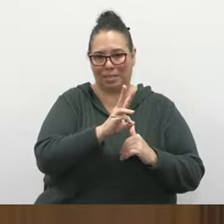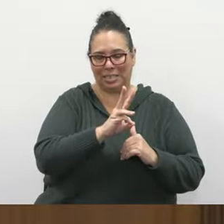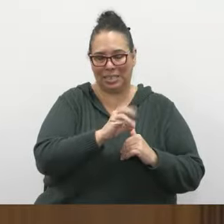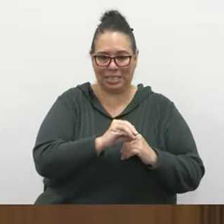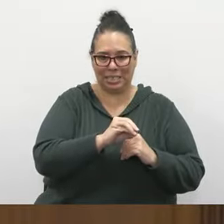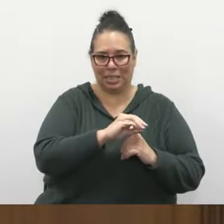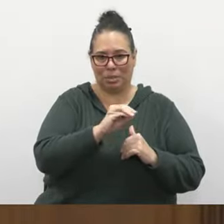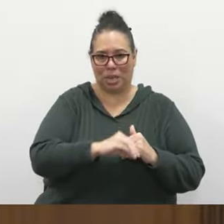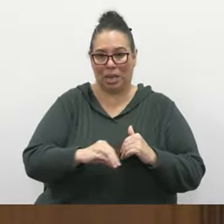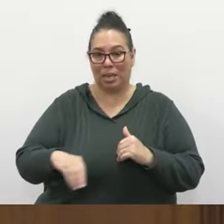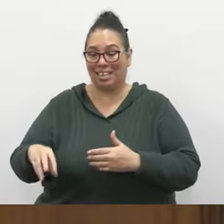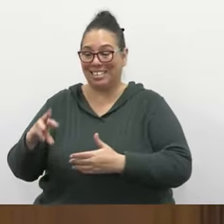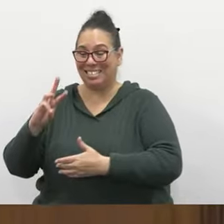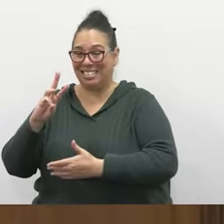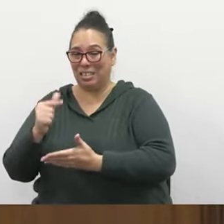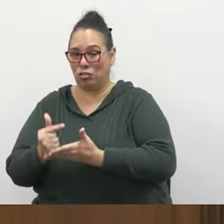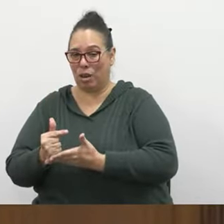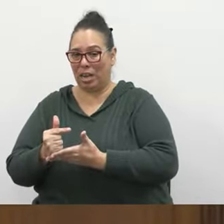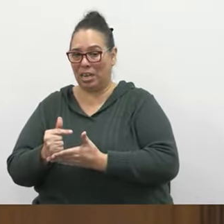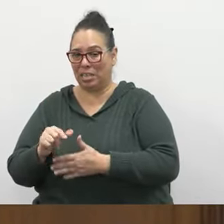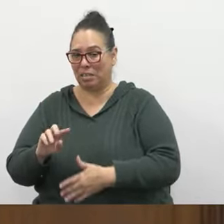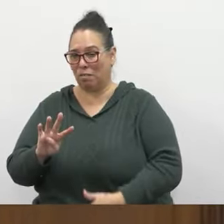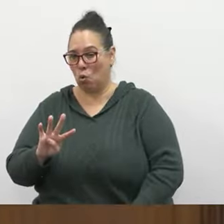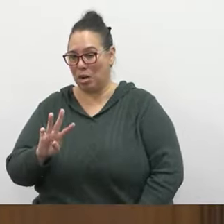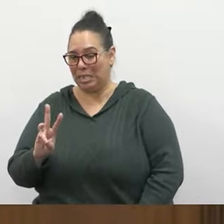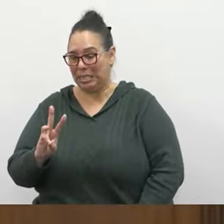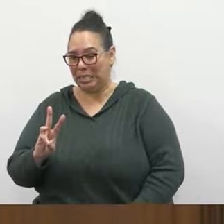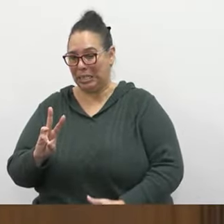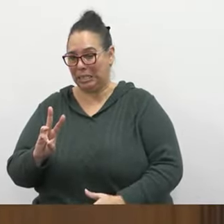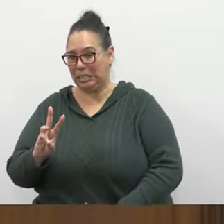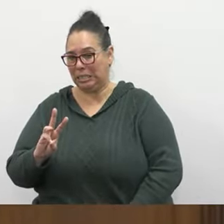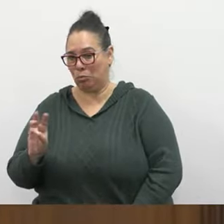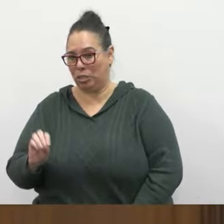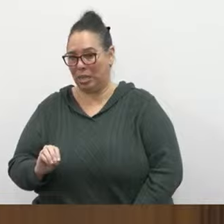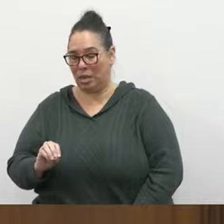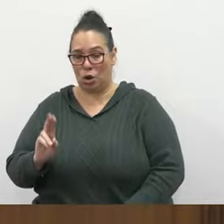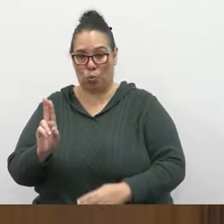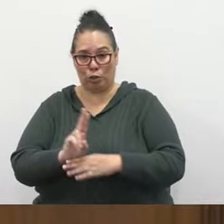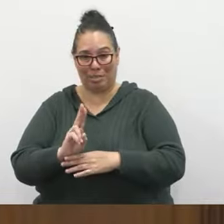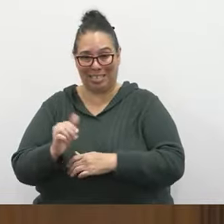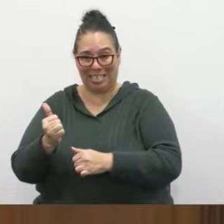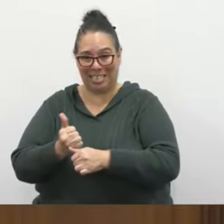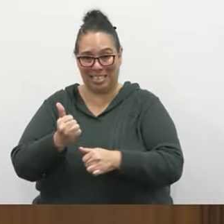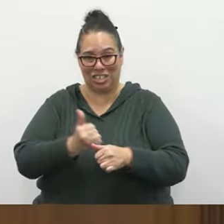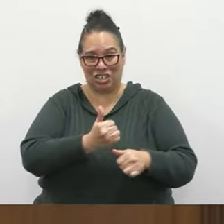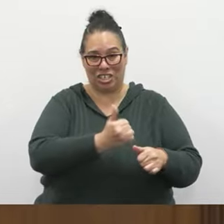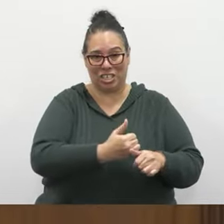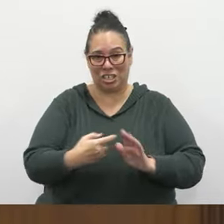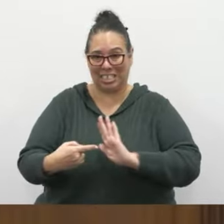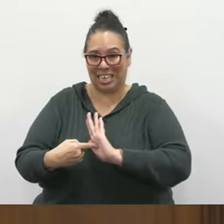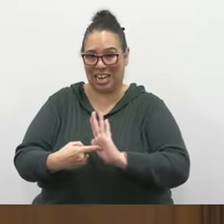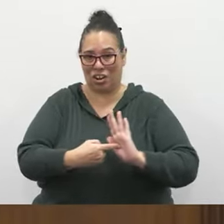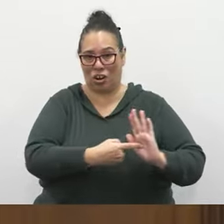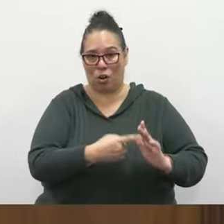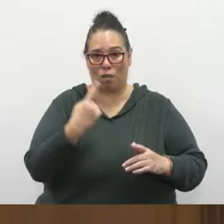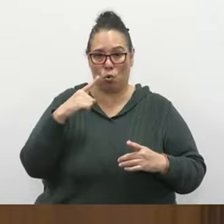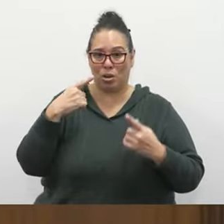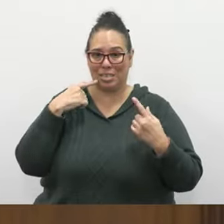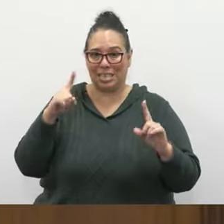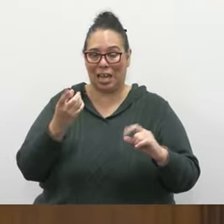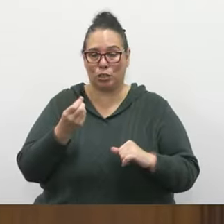it's at 46% below. Are we using every grade level as an indicator for success, or are we